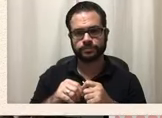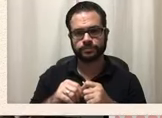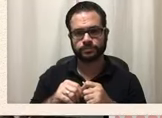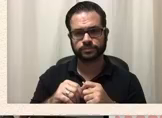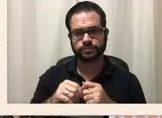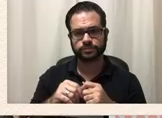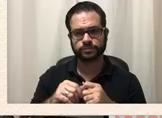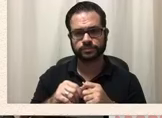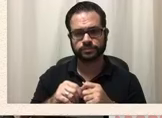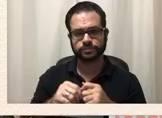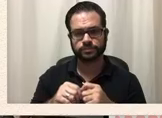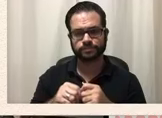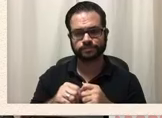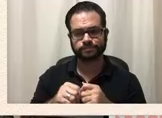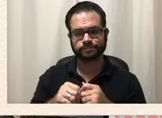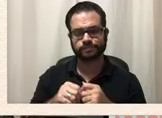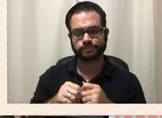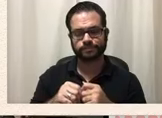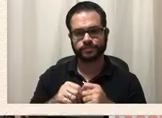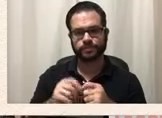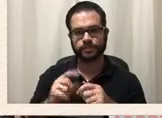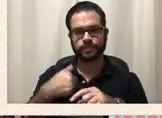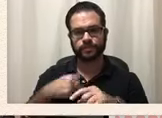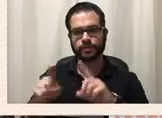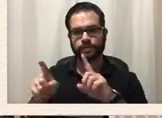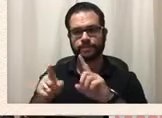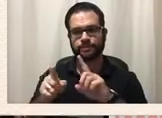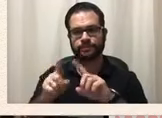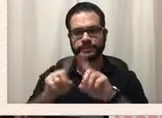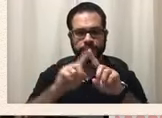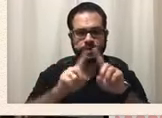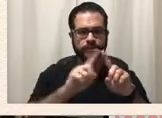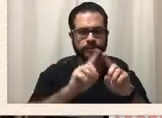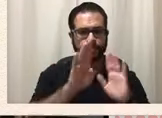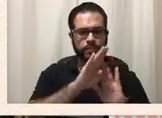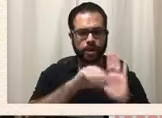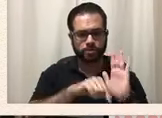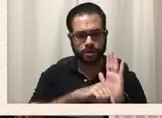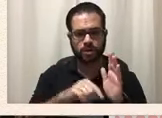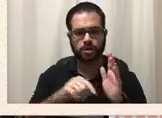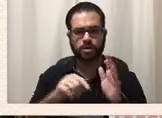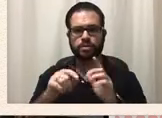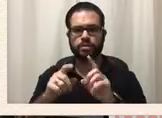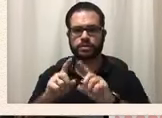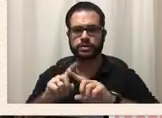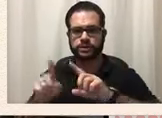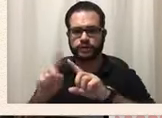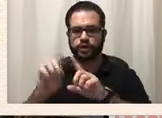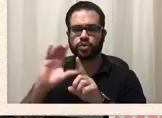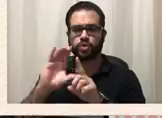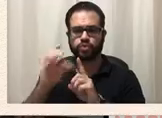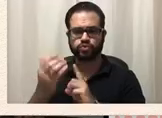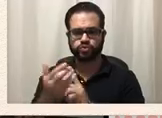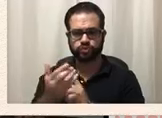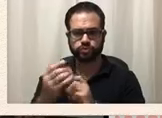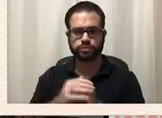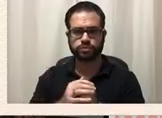from different backgrounds, different cultures, different